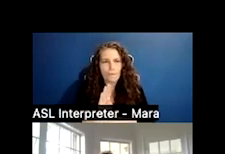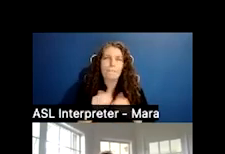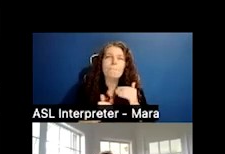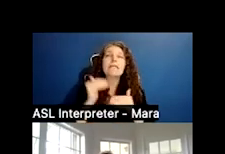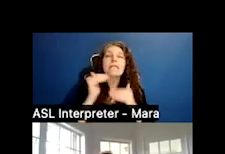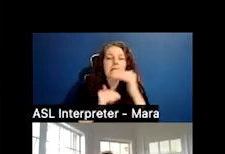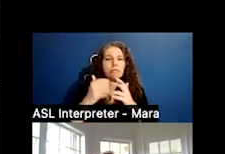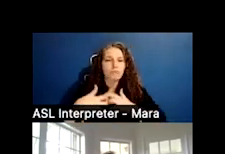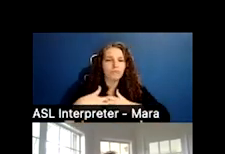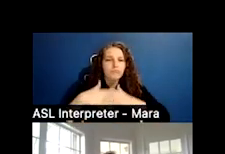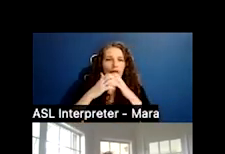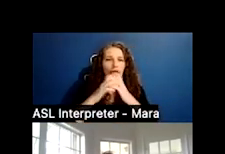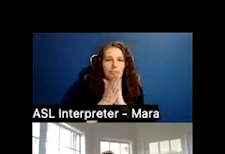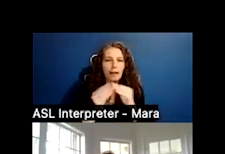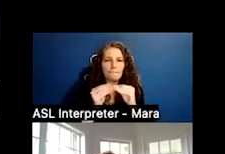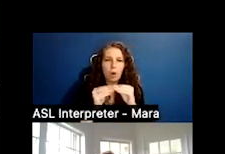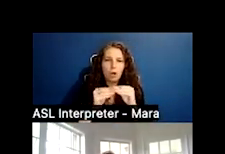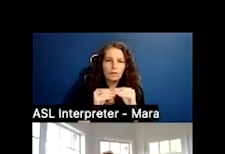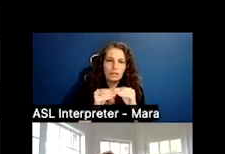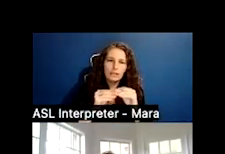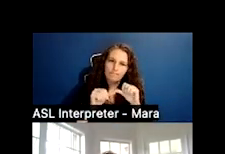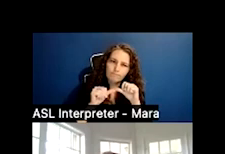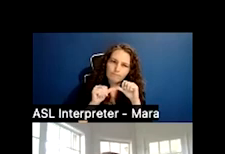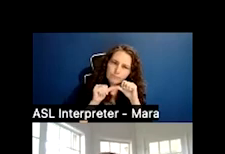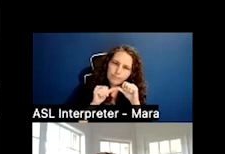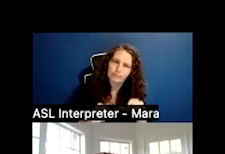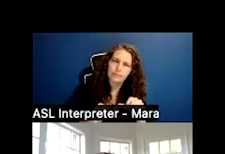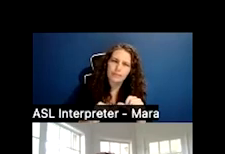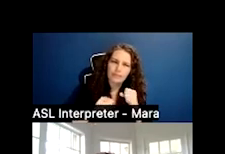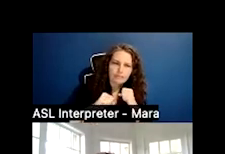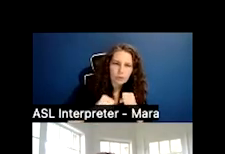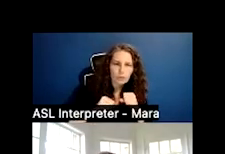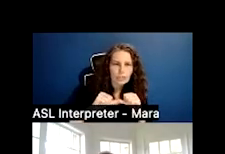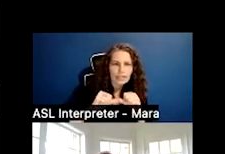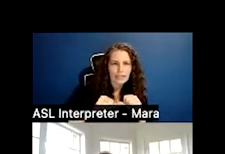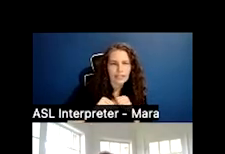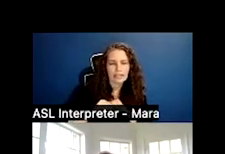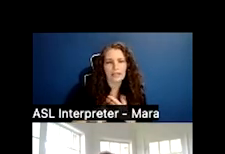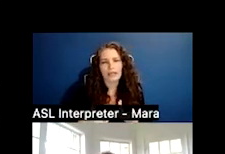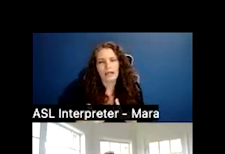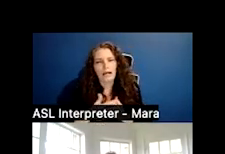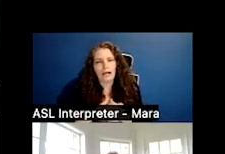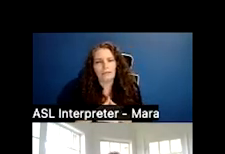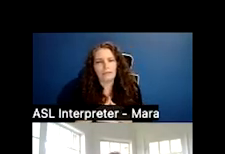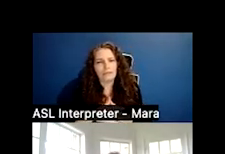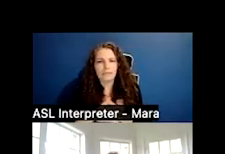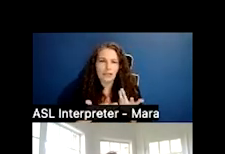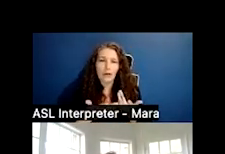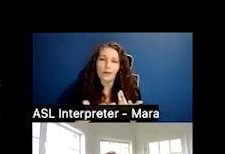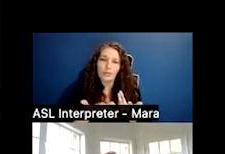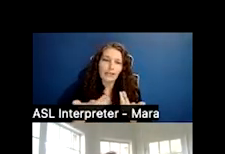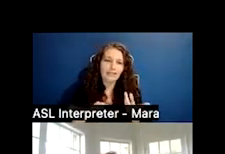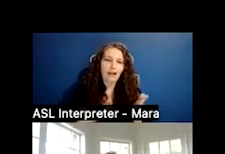very rigid structures. Even our new construction is somewhat of a disconnect between how buildings move and natural disasters are